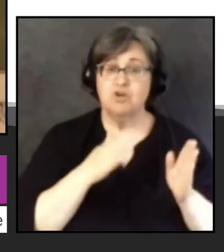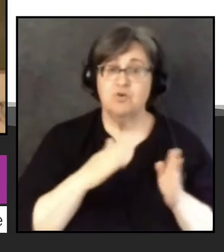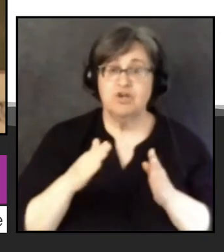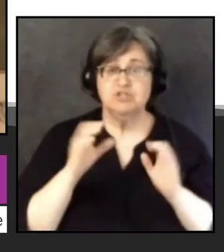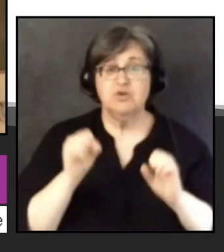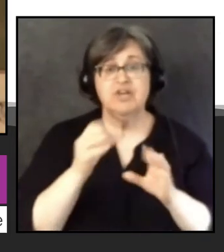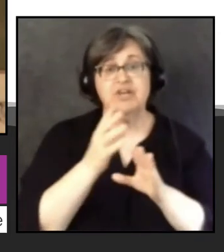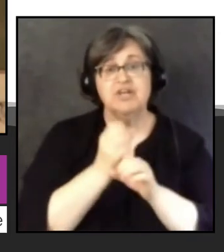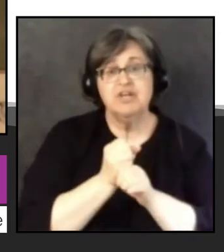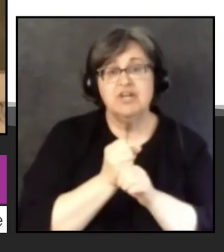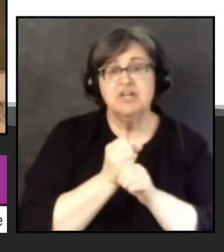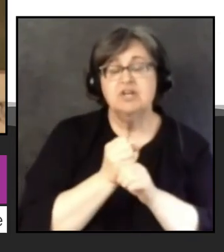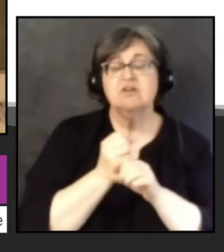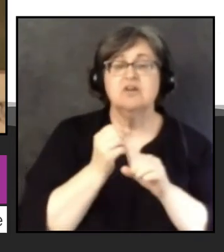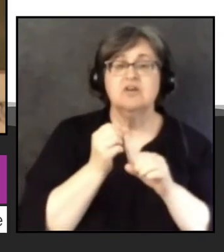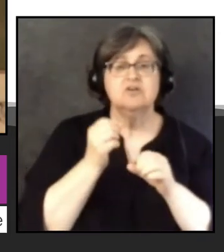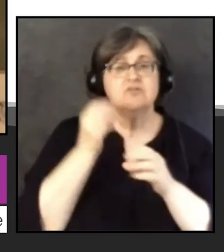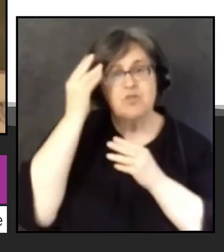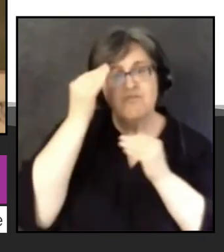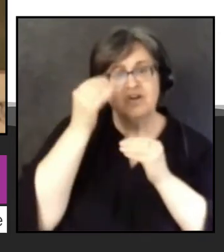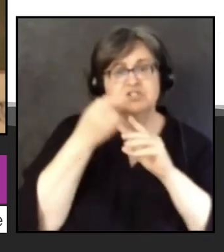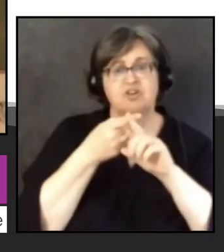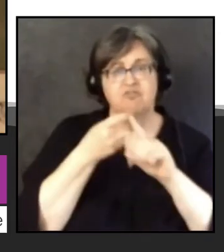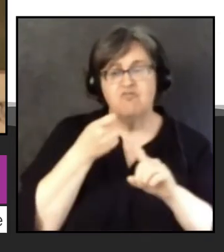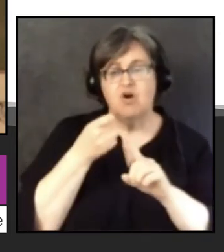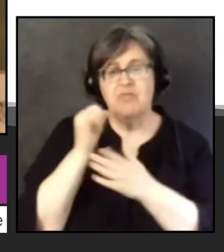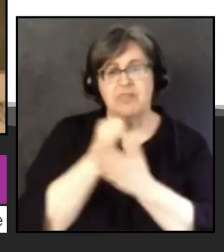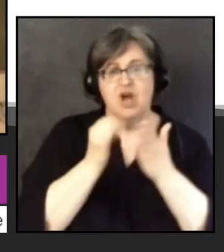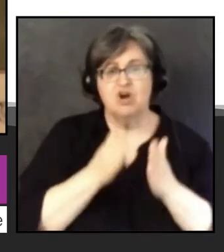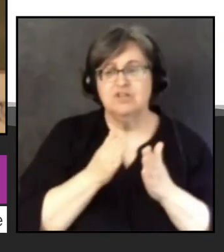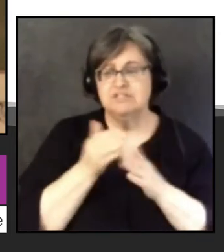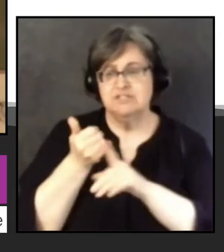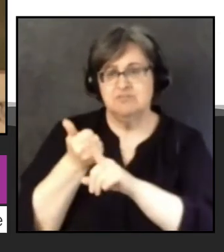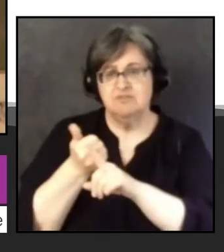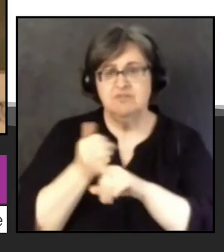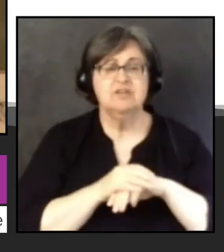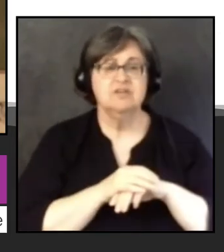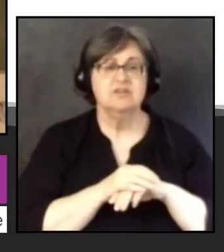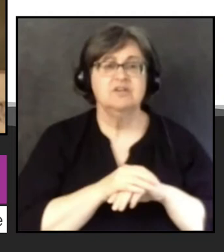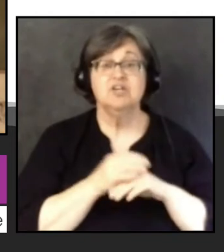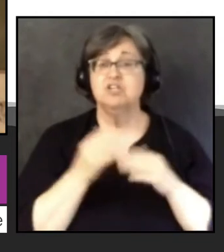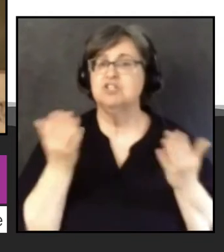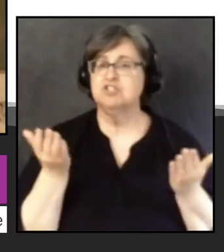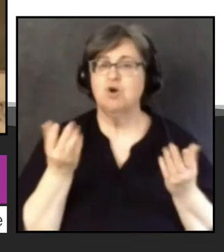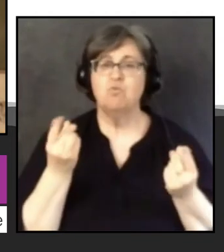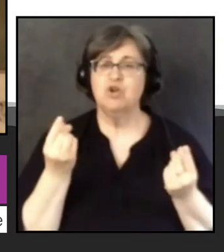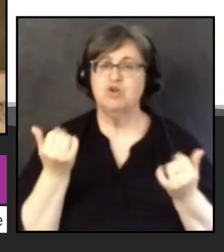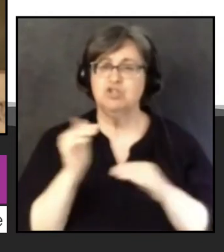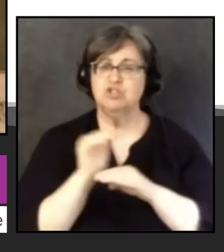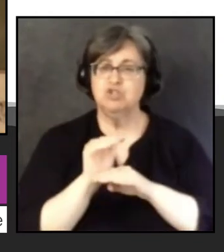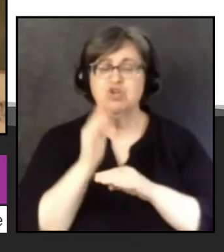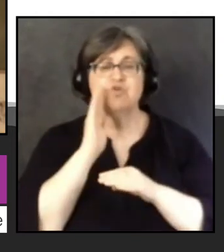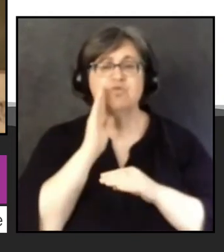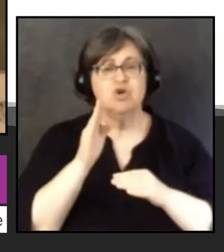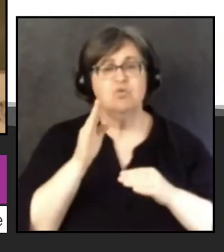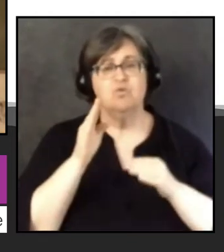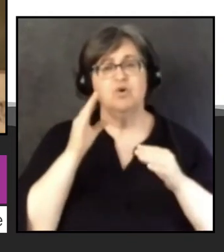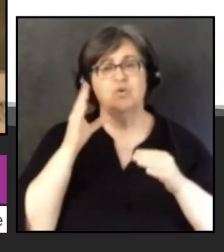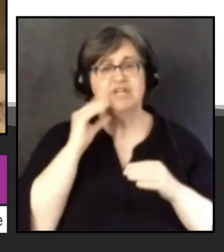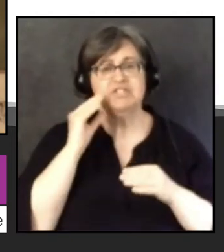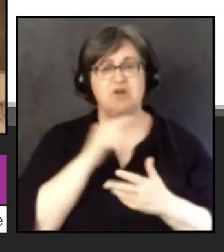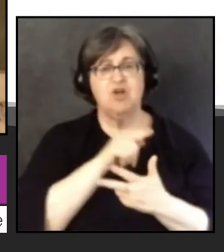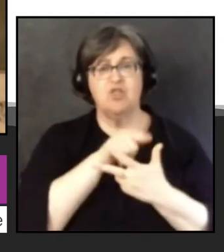their community engagement actions directly from the artists themselves. So here's the structure for today. We'll experience three